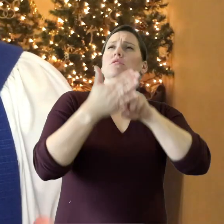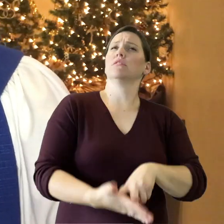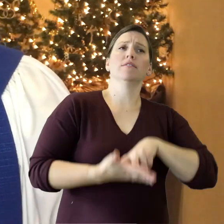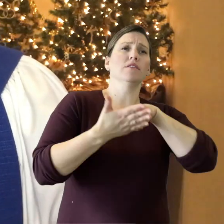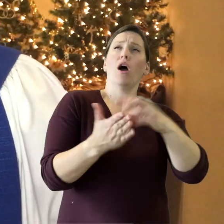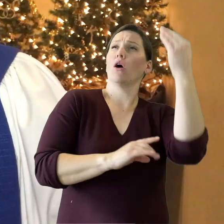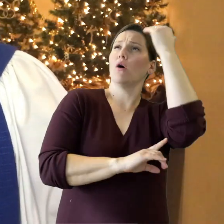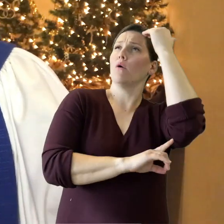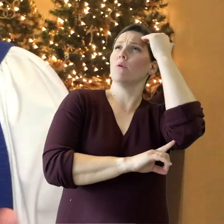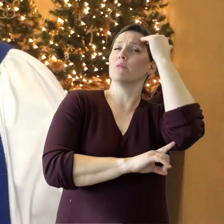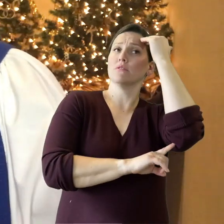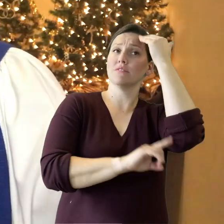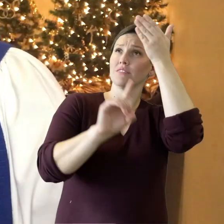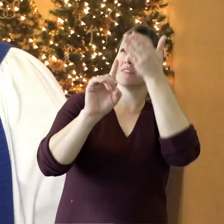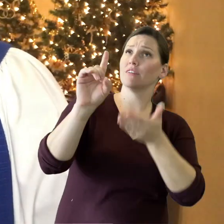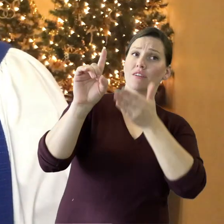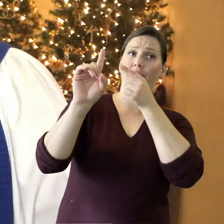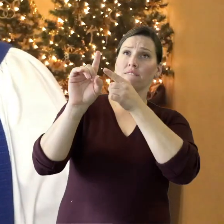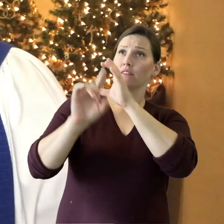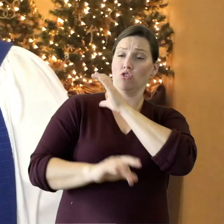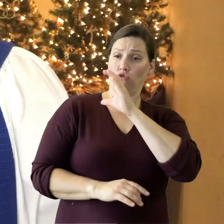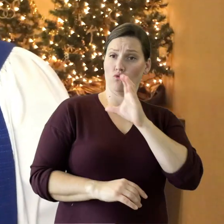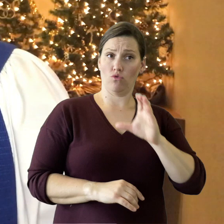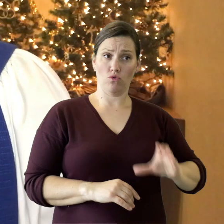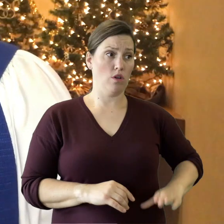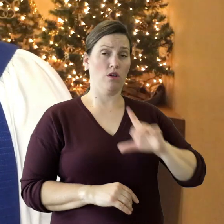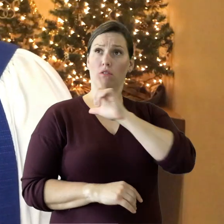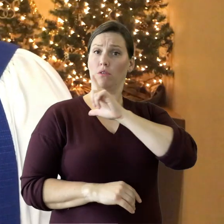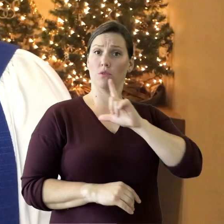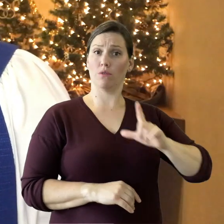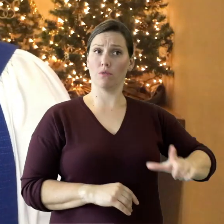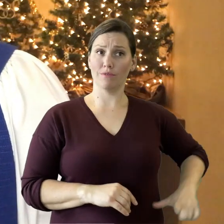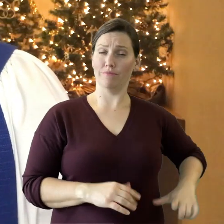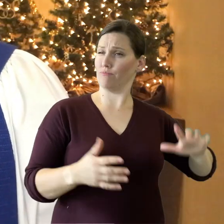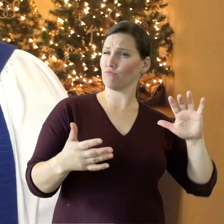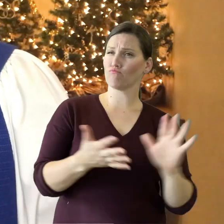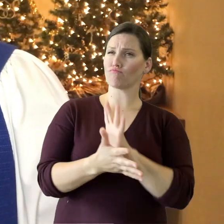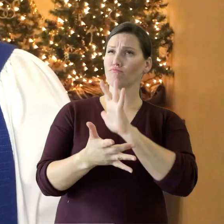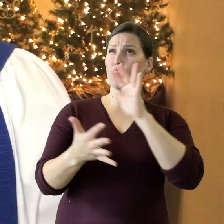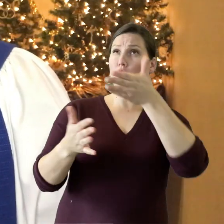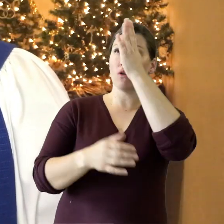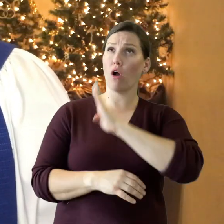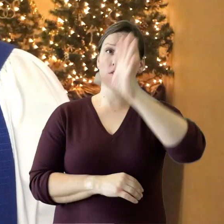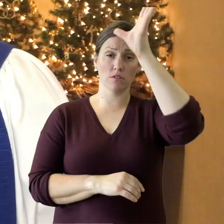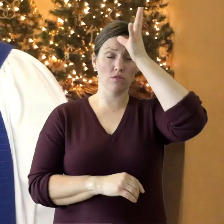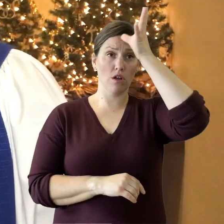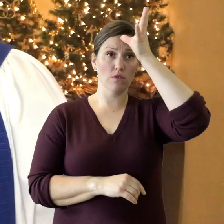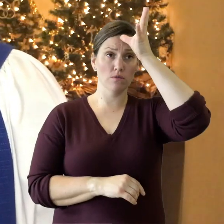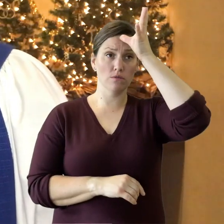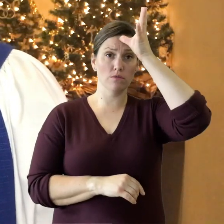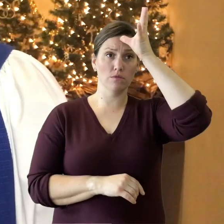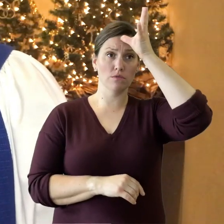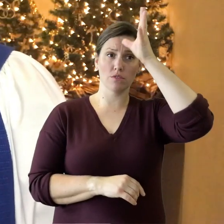joyfully bow and acknowledge that Jesus Christ is Lord, to the glory of God